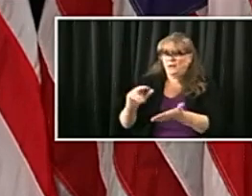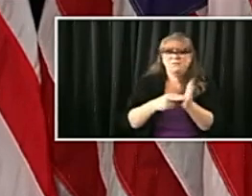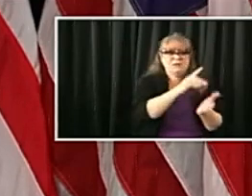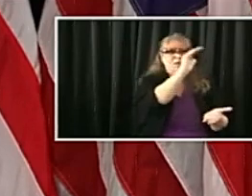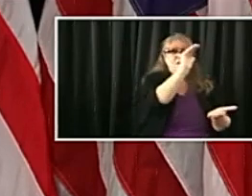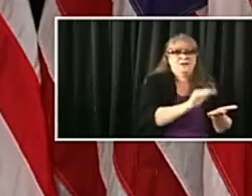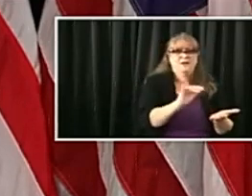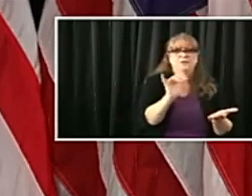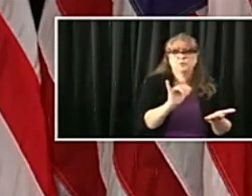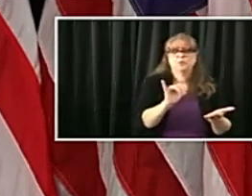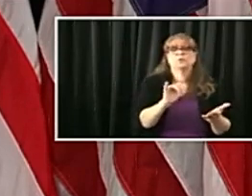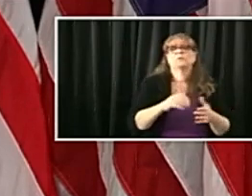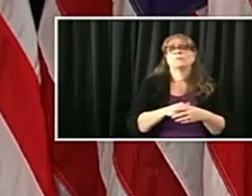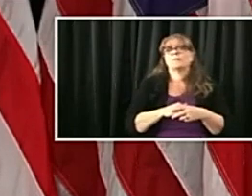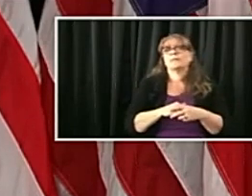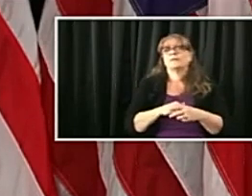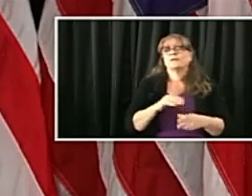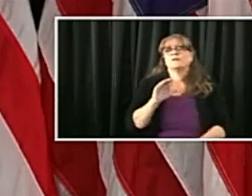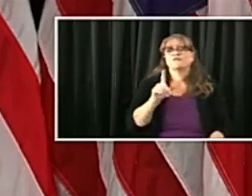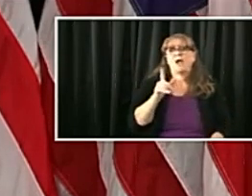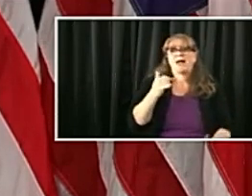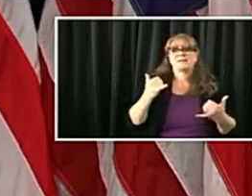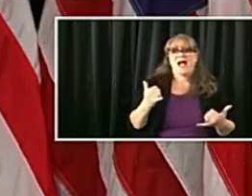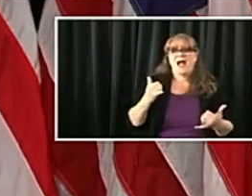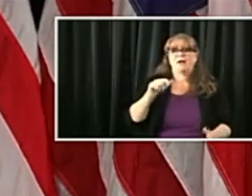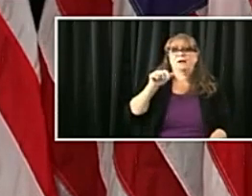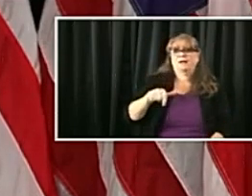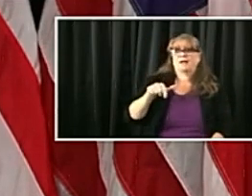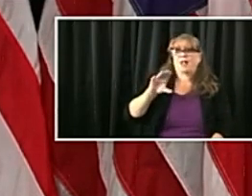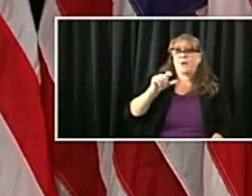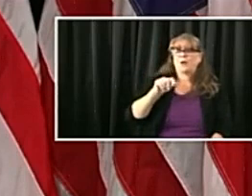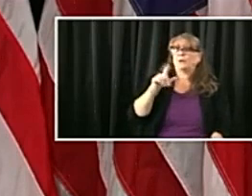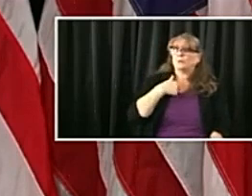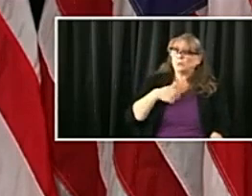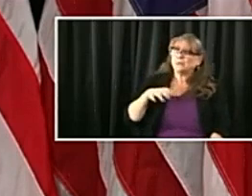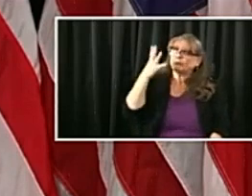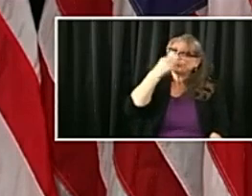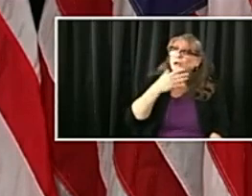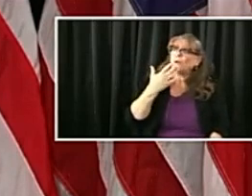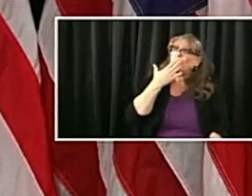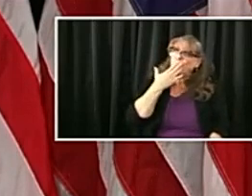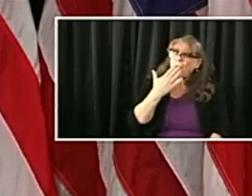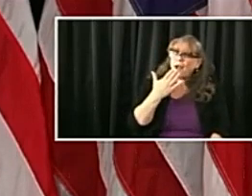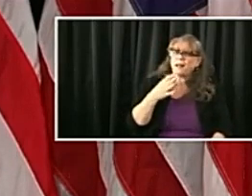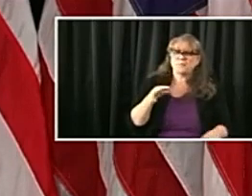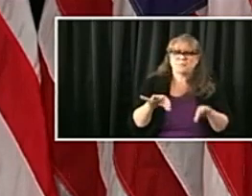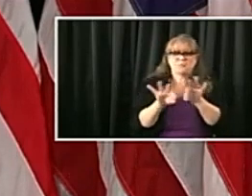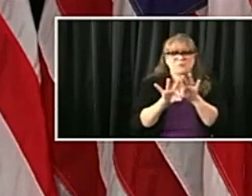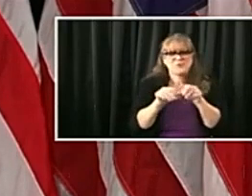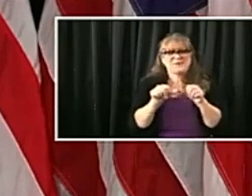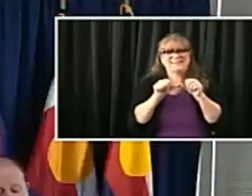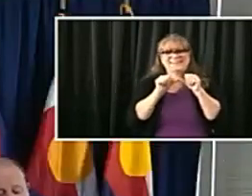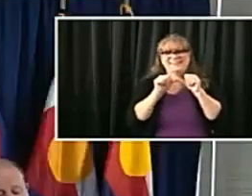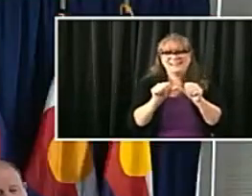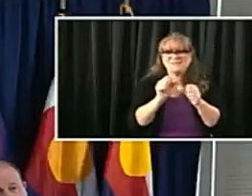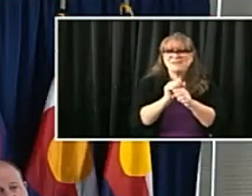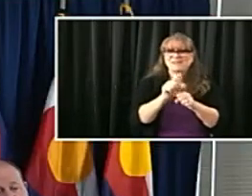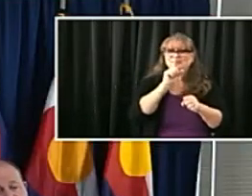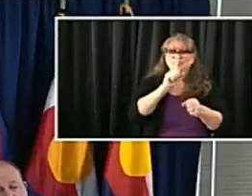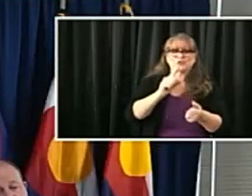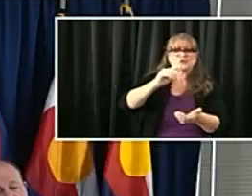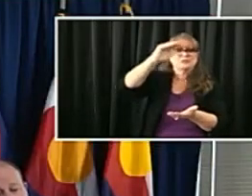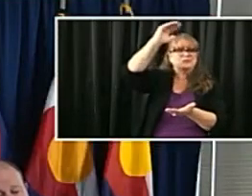good place right now. We just need to keep up the strategies we have to really continue to minimize disease transmission. And let me put it another way.